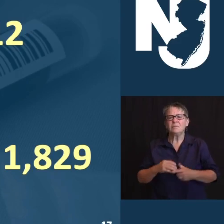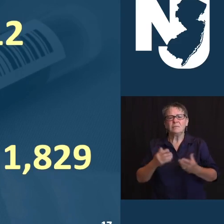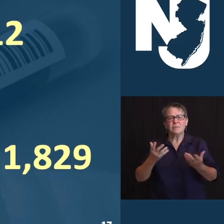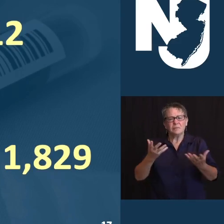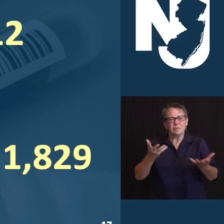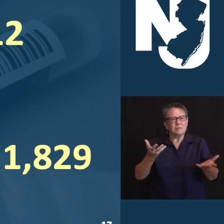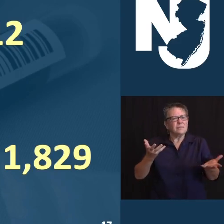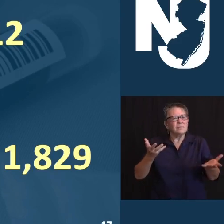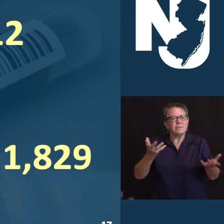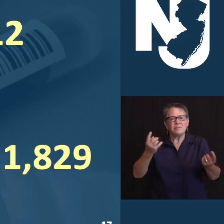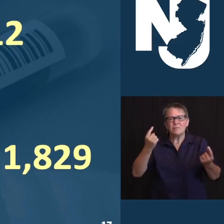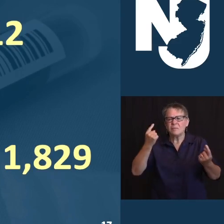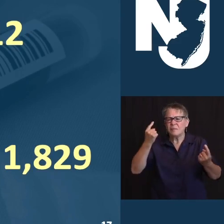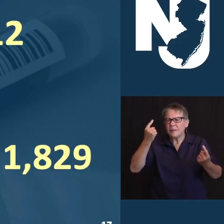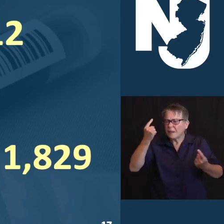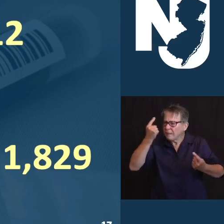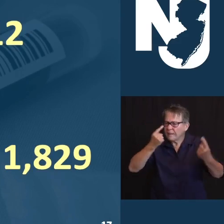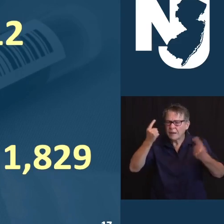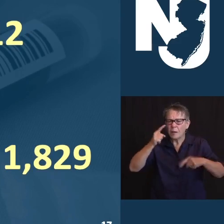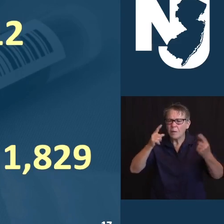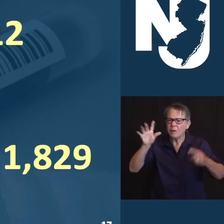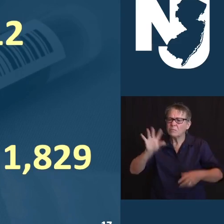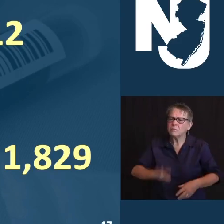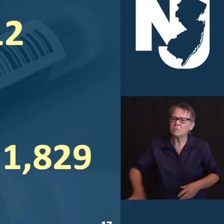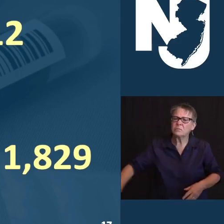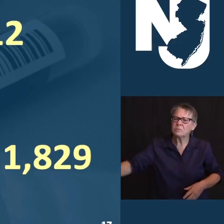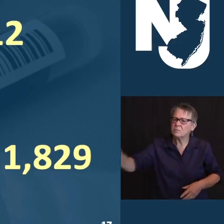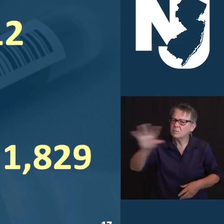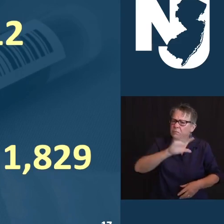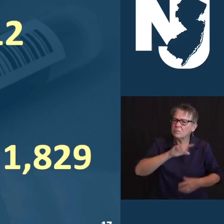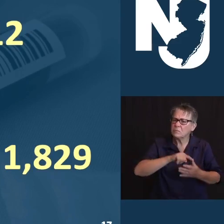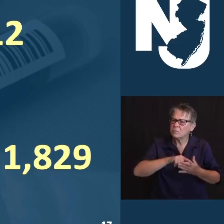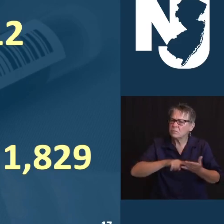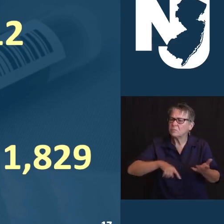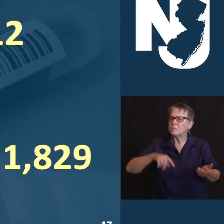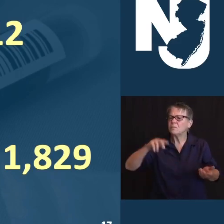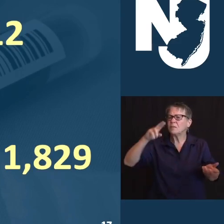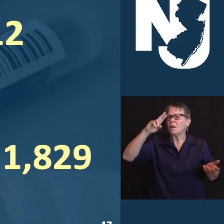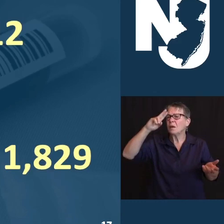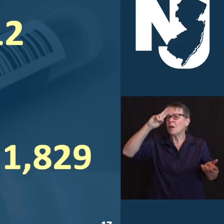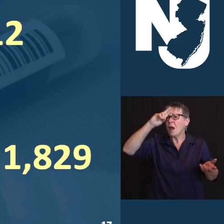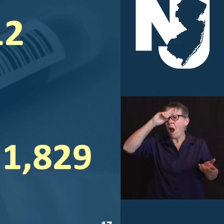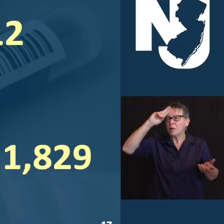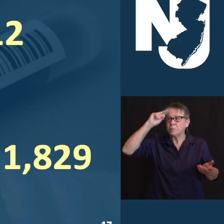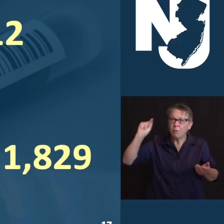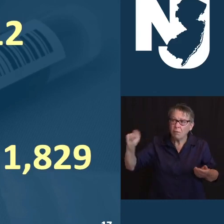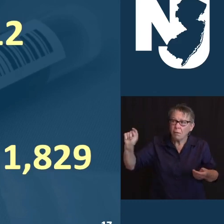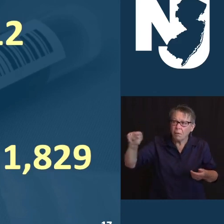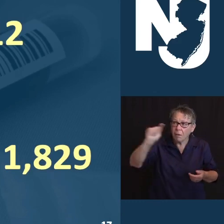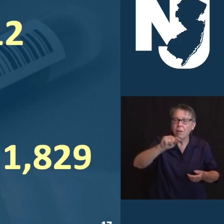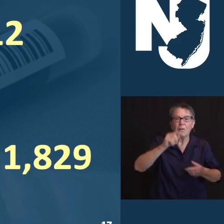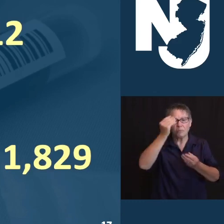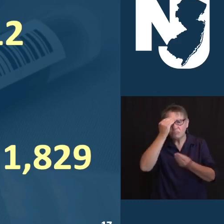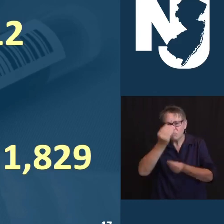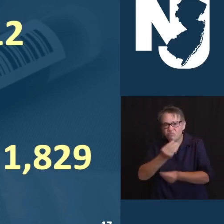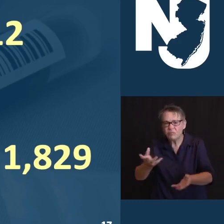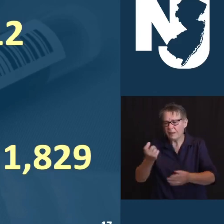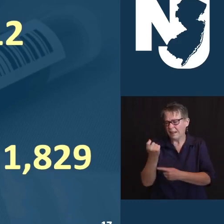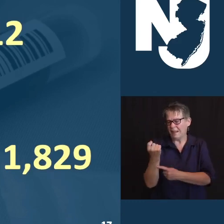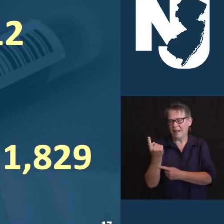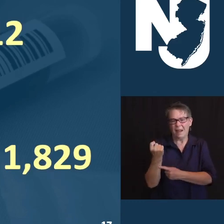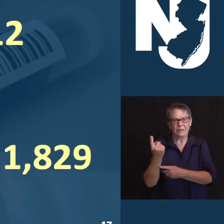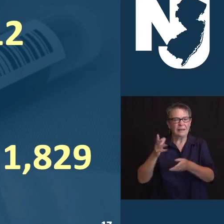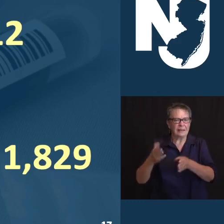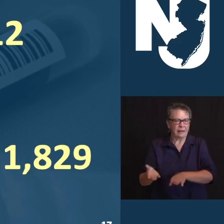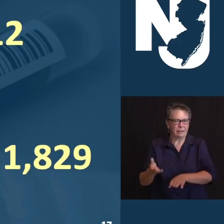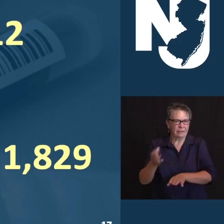yesterday reported that there were 11 deaths. Again, they're not yet lab confirmed, so they're not part of those numbers, but we want to make sure